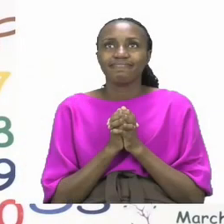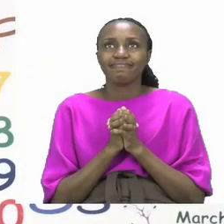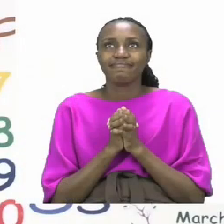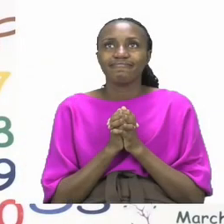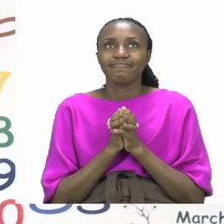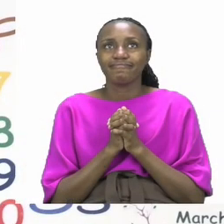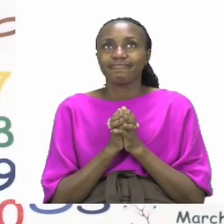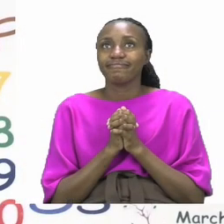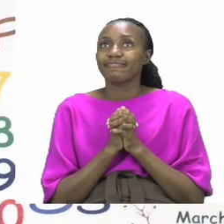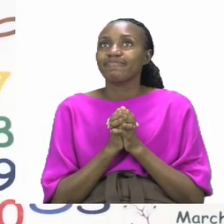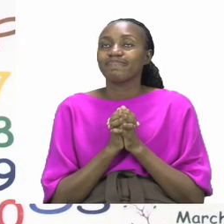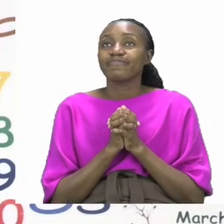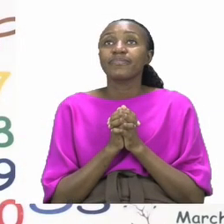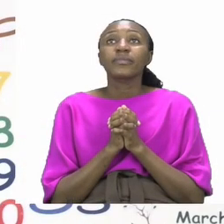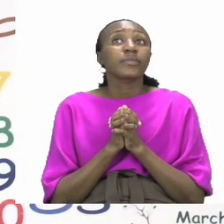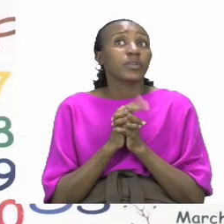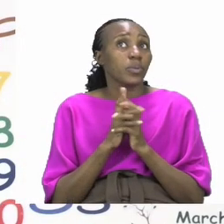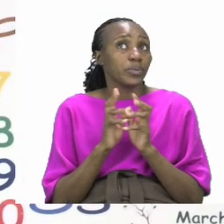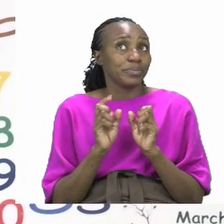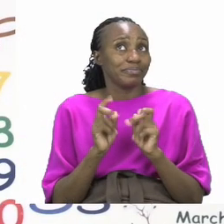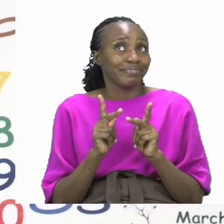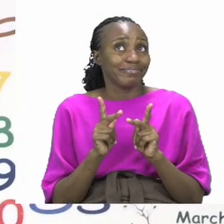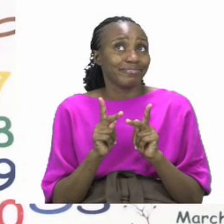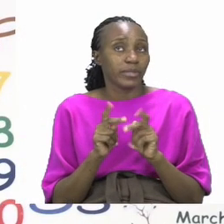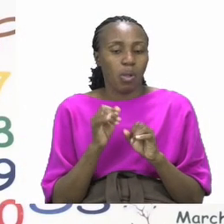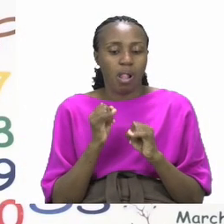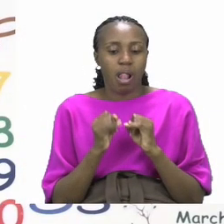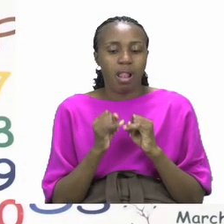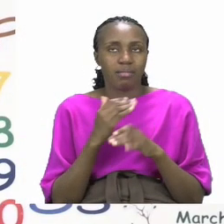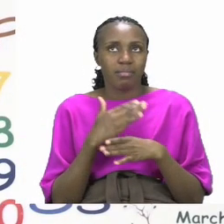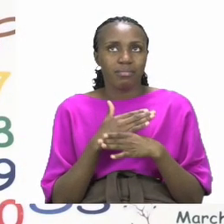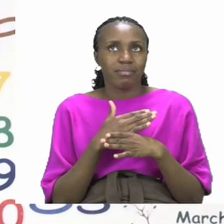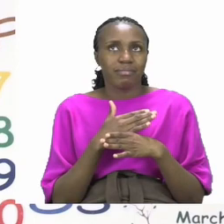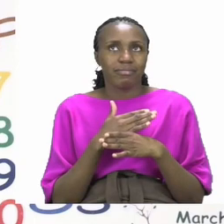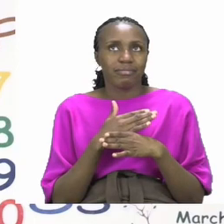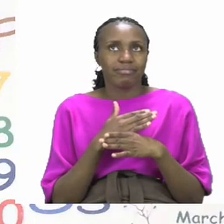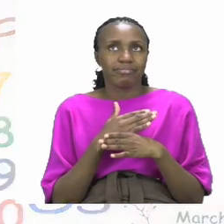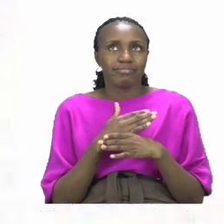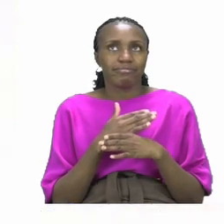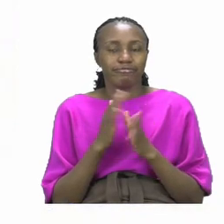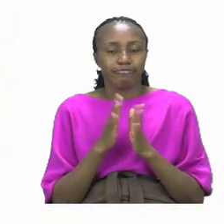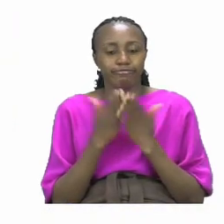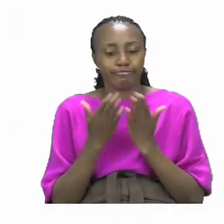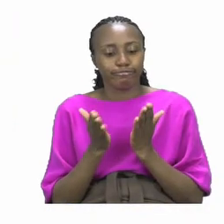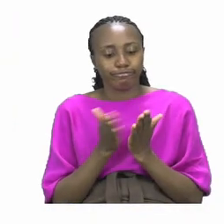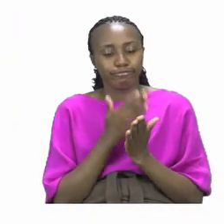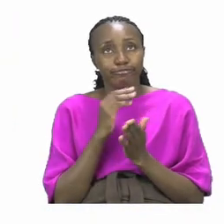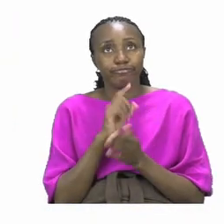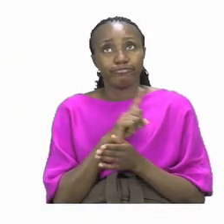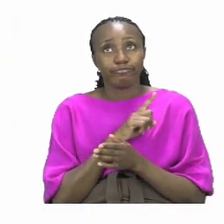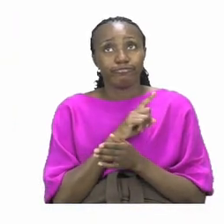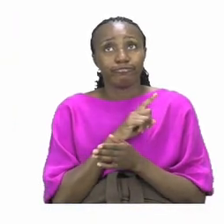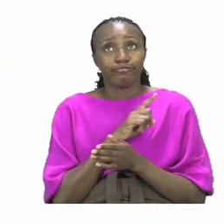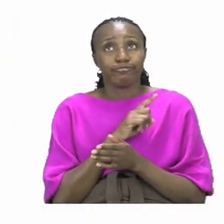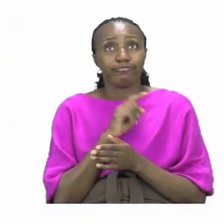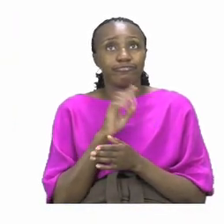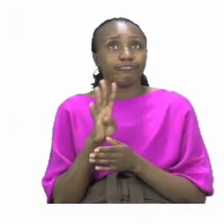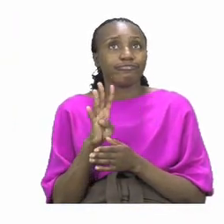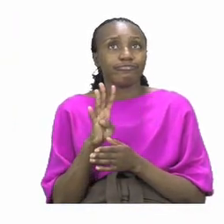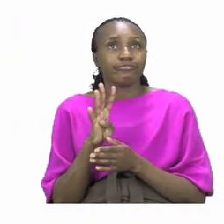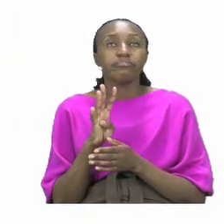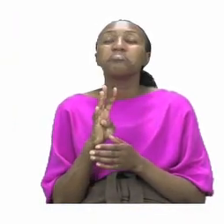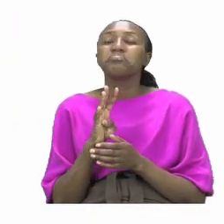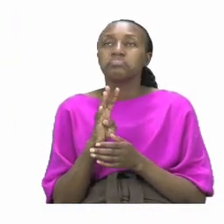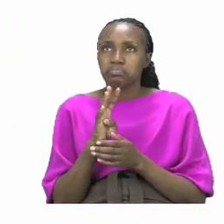Now, boys and girls, let us go to the last part of our exercise today on page 14. On page 14, we are going to